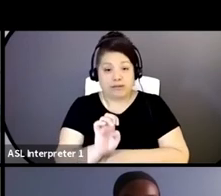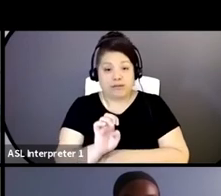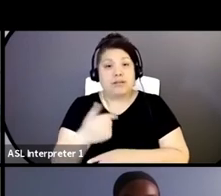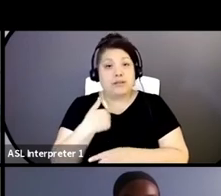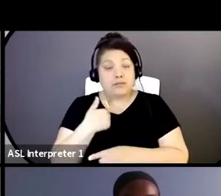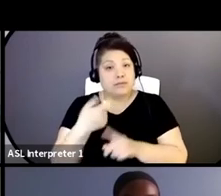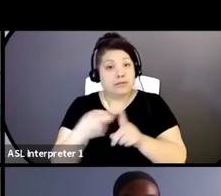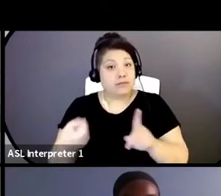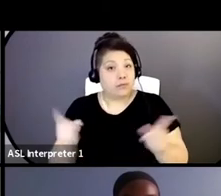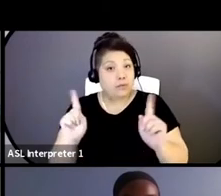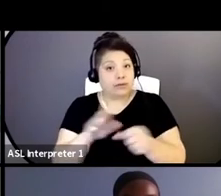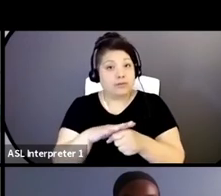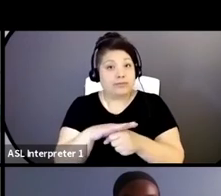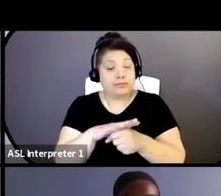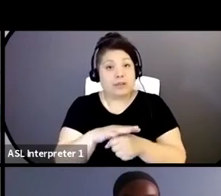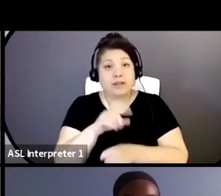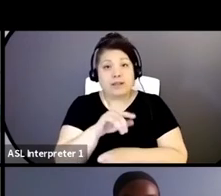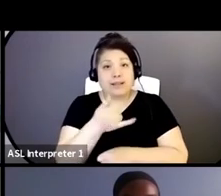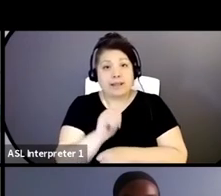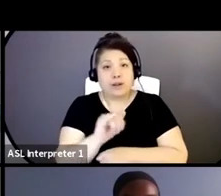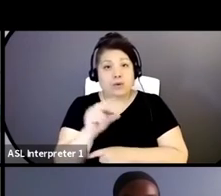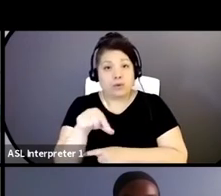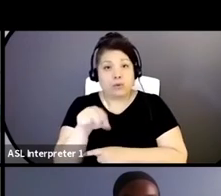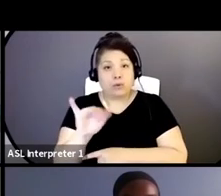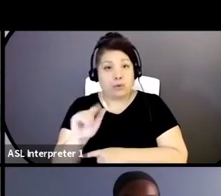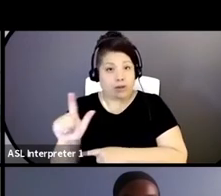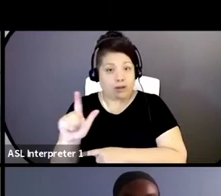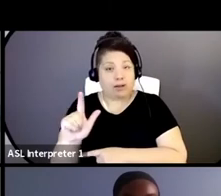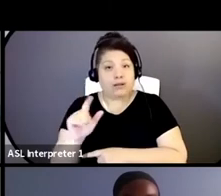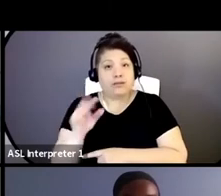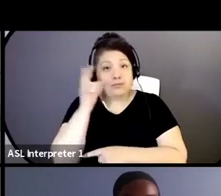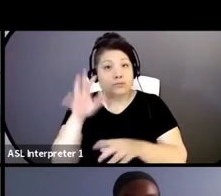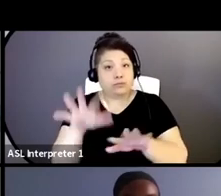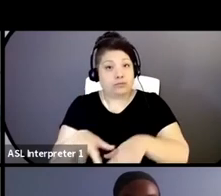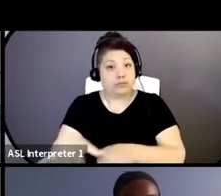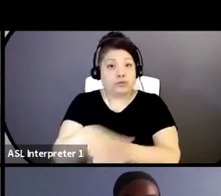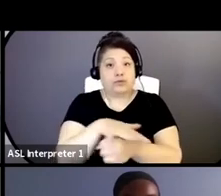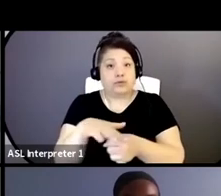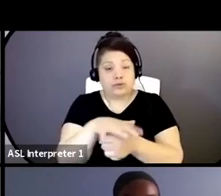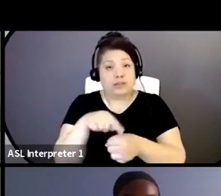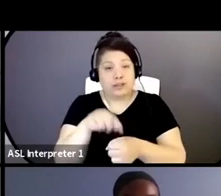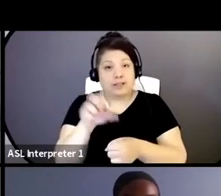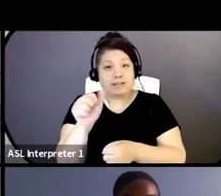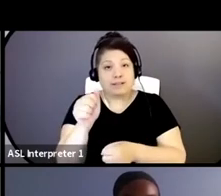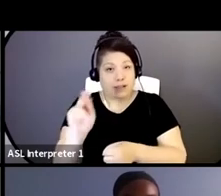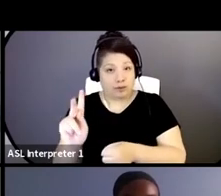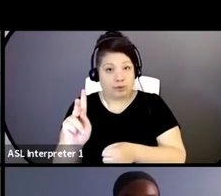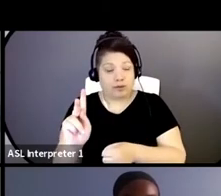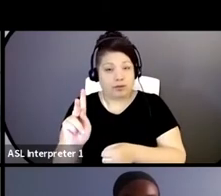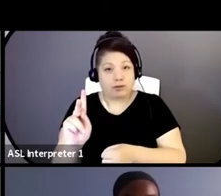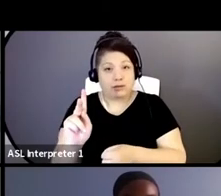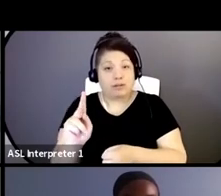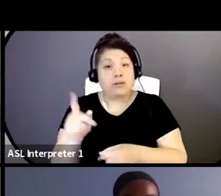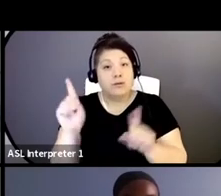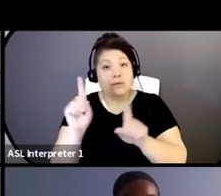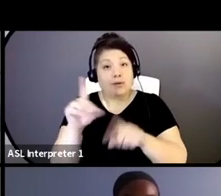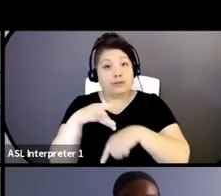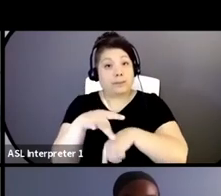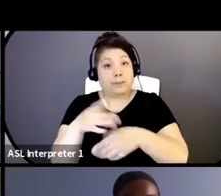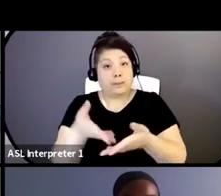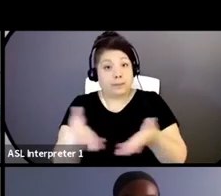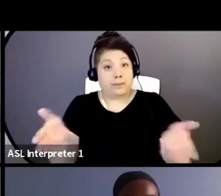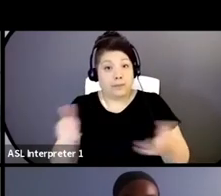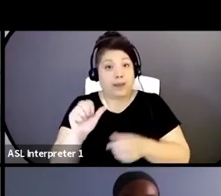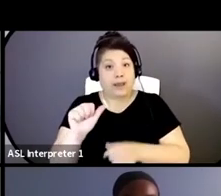the Yellow Quill Reserve of the Saulteaux Nation in Saskatchewan. And we are proudly standing on